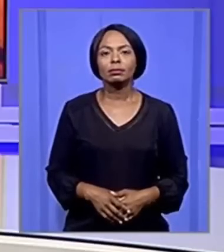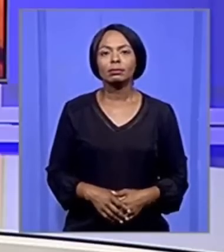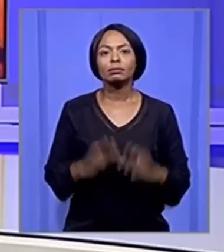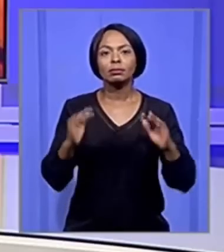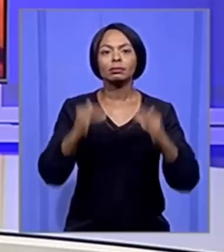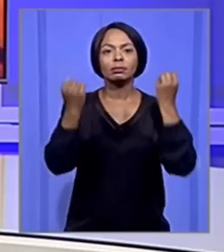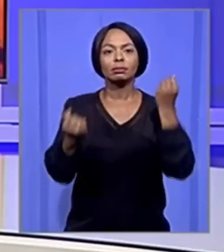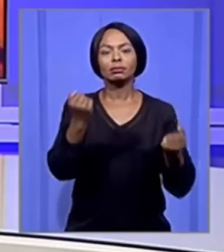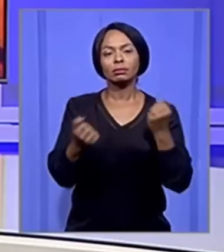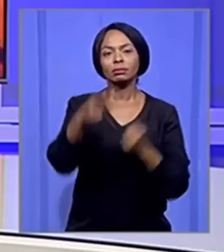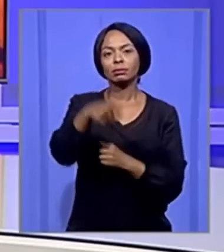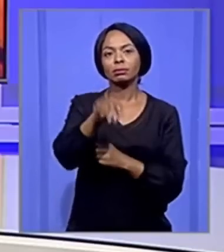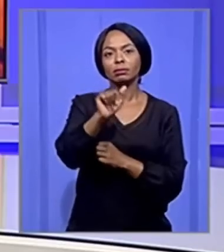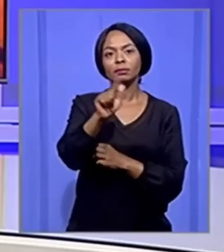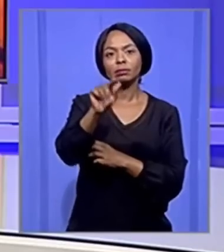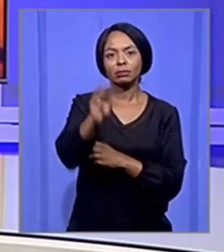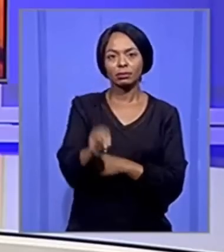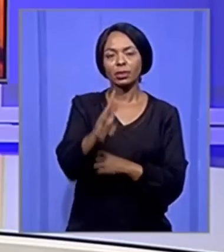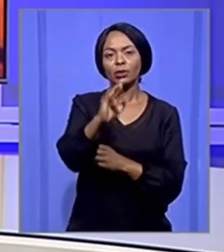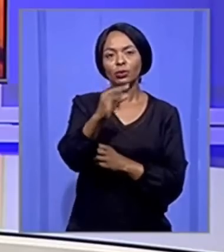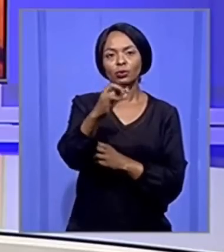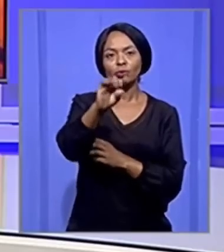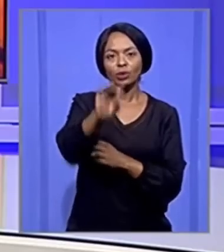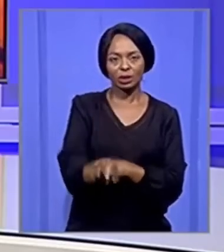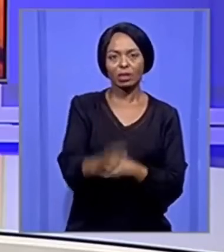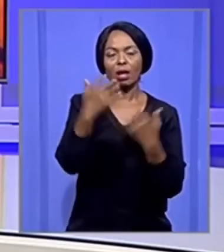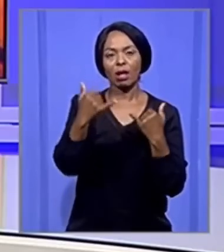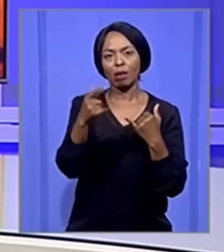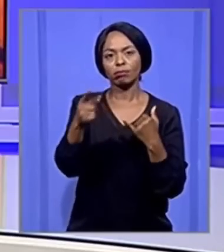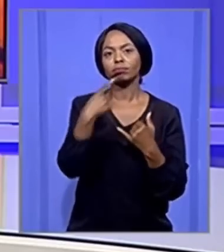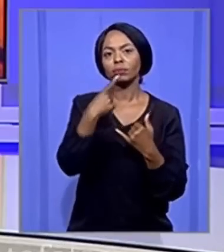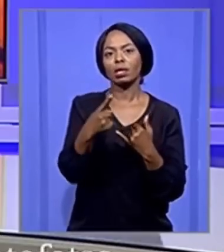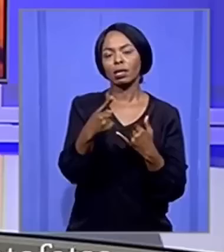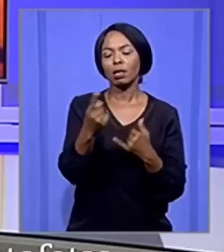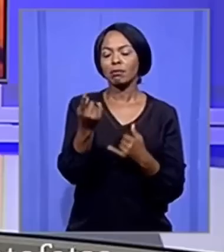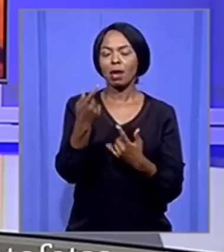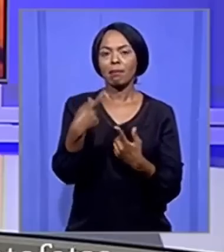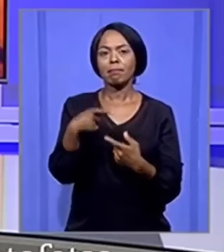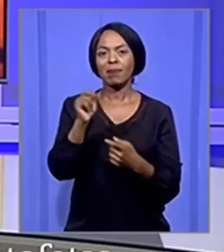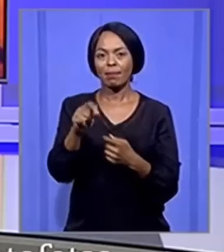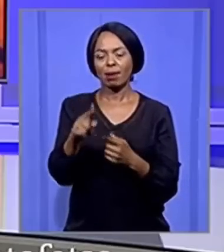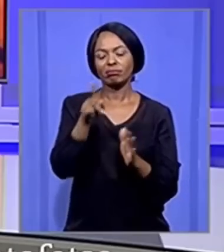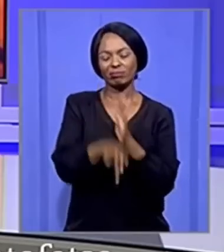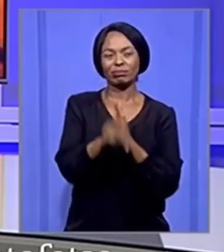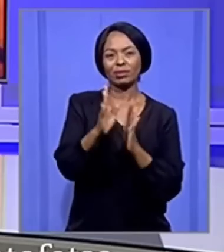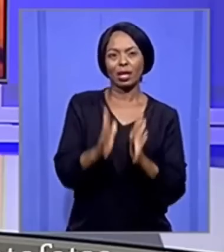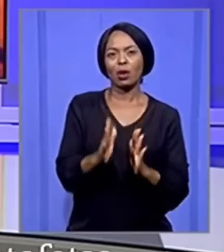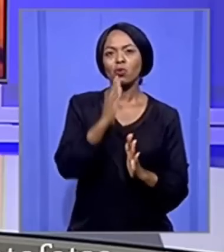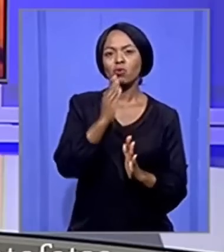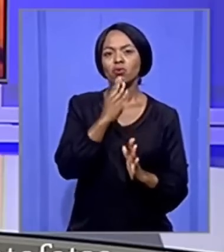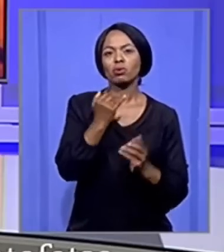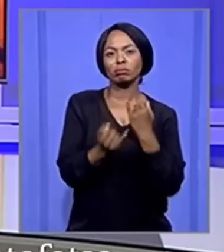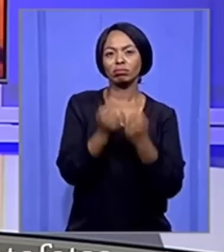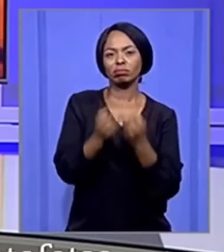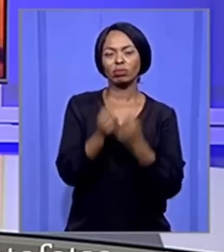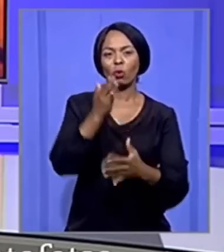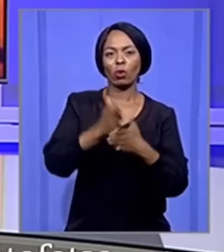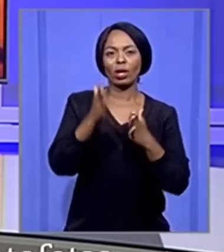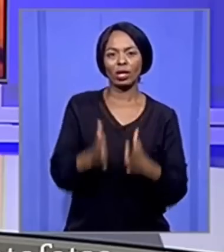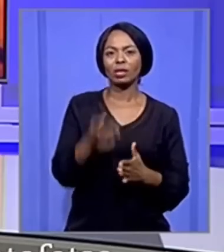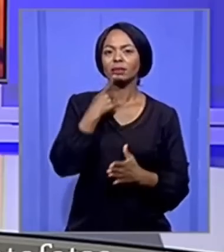Kgotlatshekelo e tseneng kwa Palm Ridge kgapetse thoko kopo ya mmolai wa bagwebi ka mmele yo a ipobotseng Sifiso Mkhwanazi gore a se